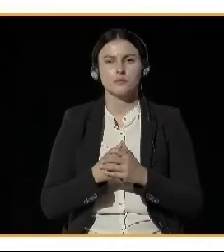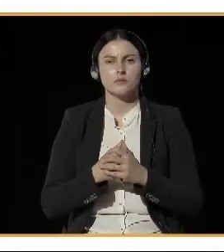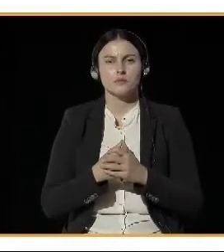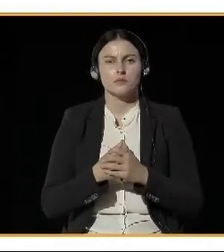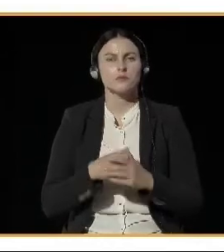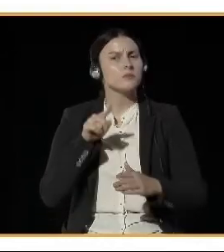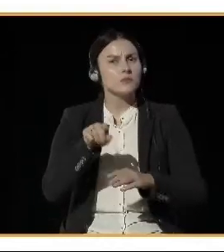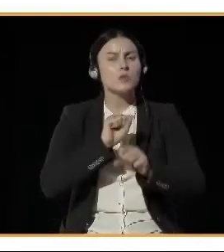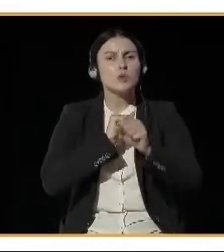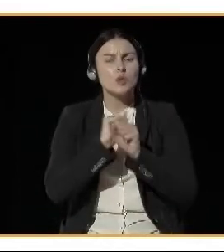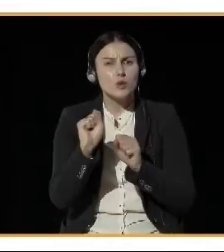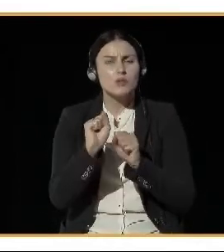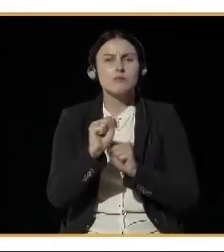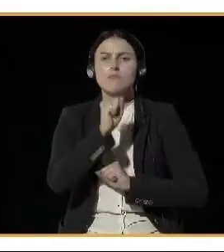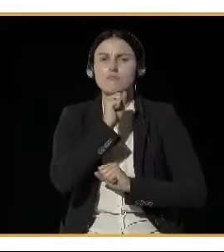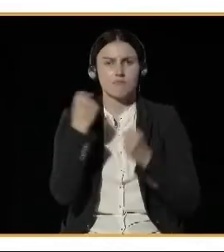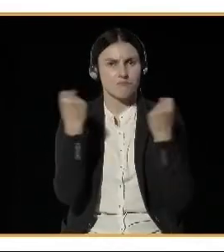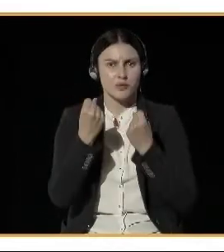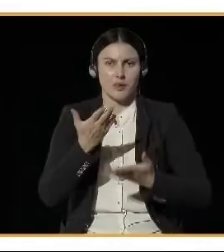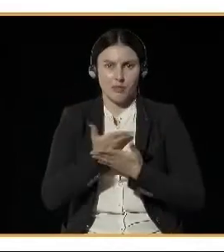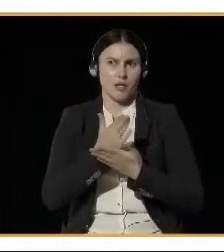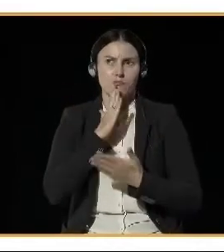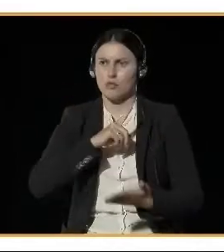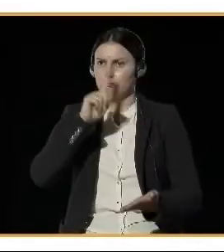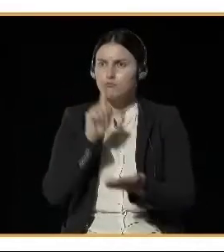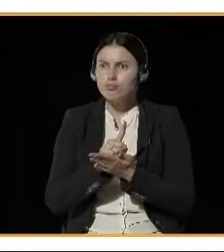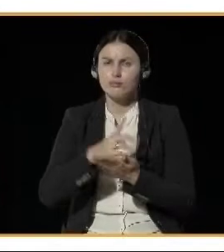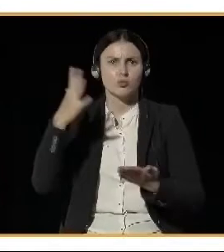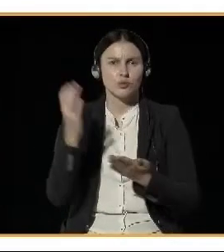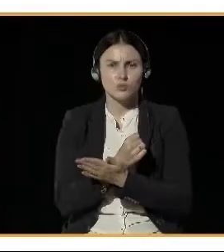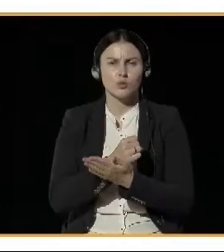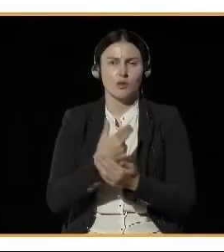of our civilization. It means that we live in a